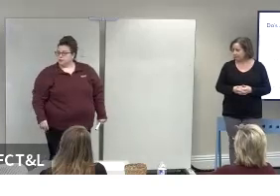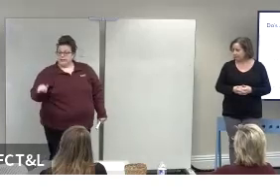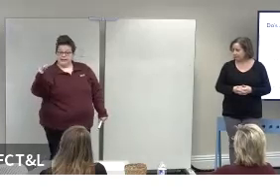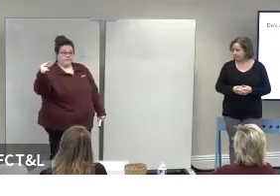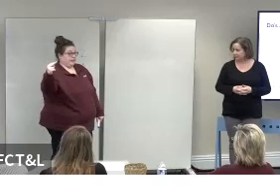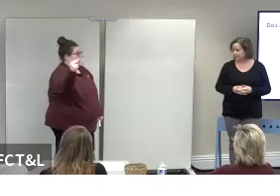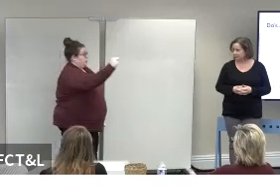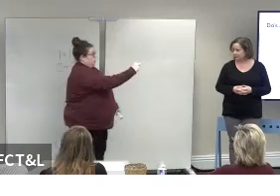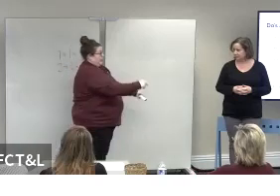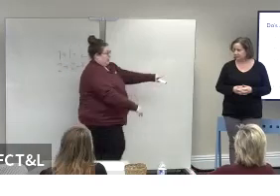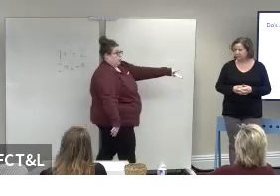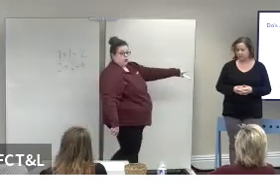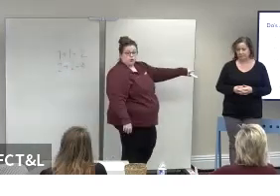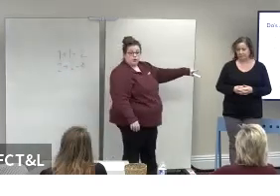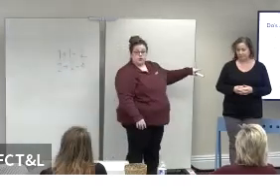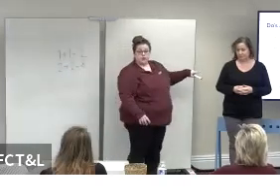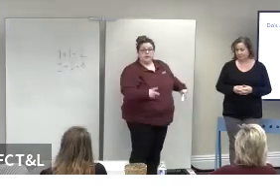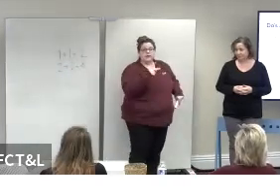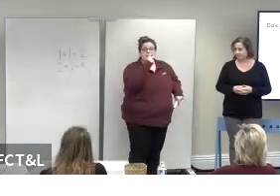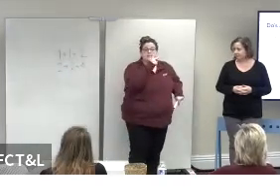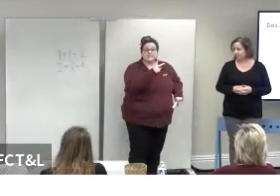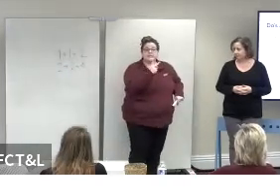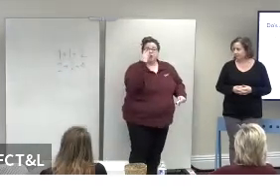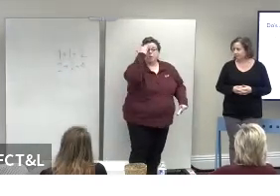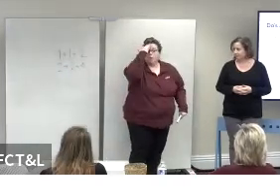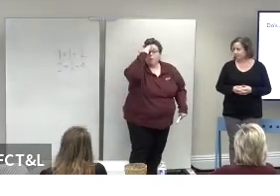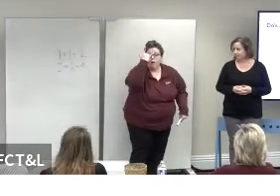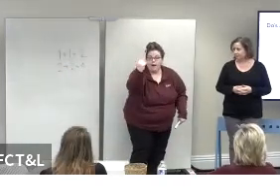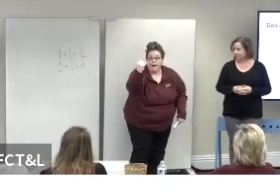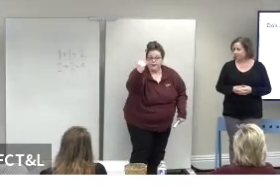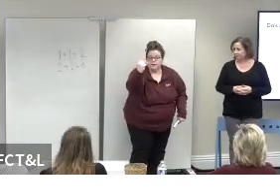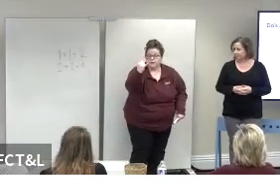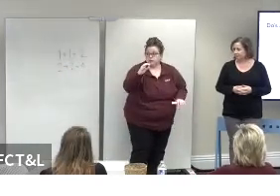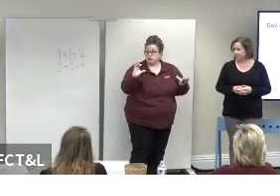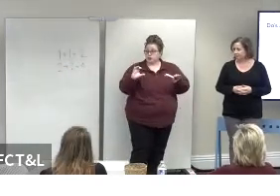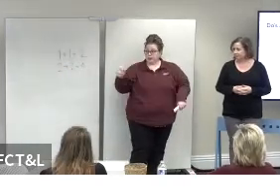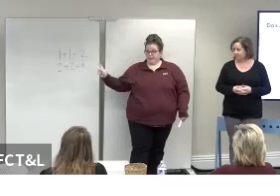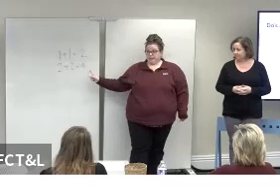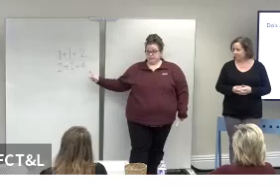where are the deaf students looking? If they're looking at the interpreter,